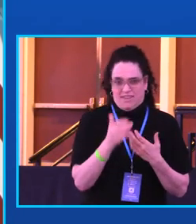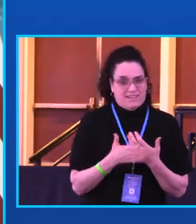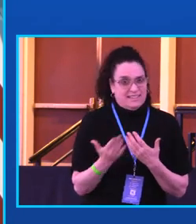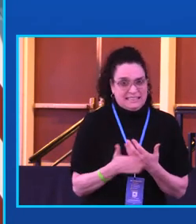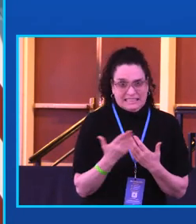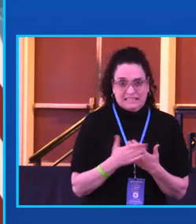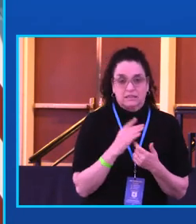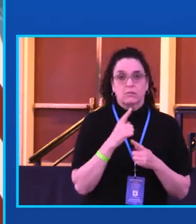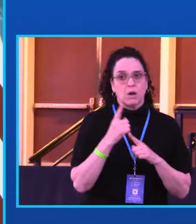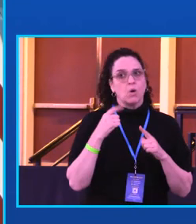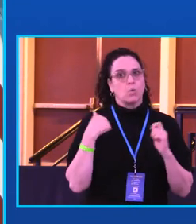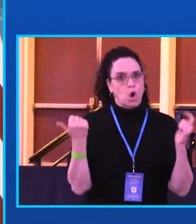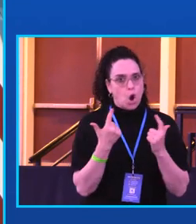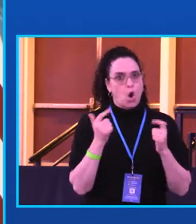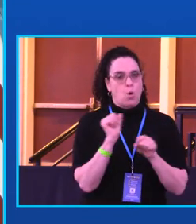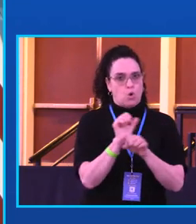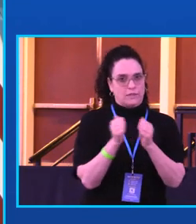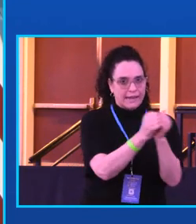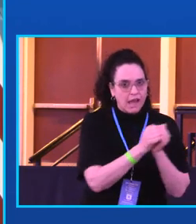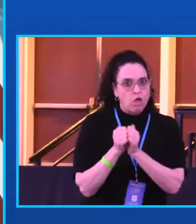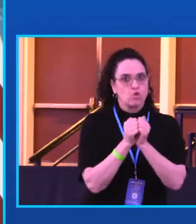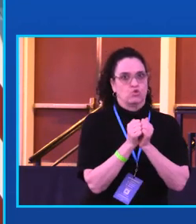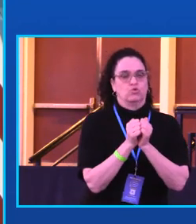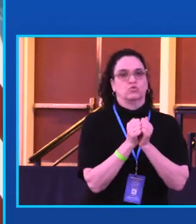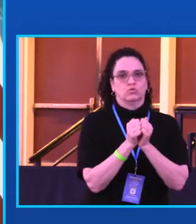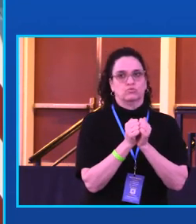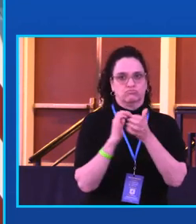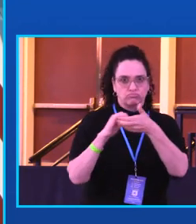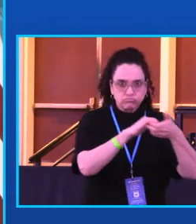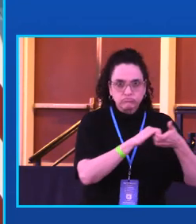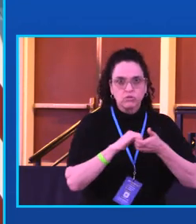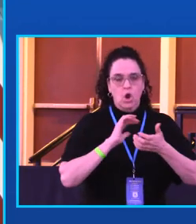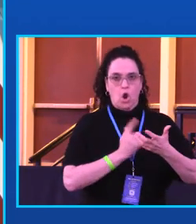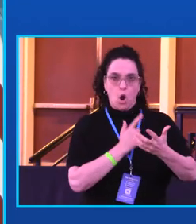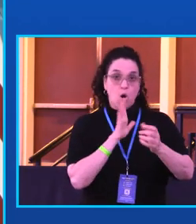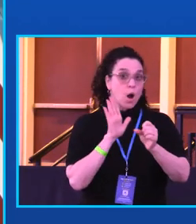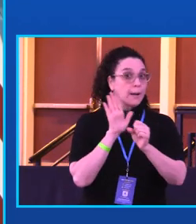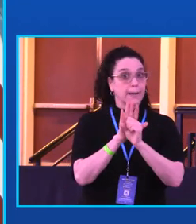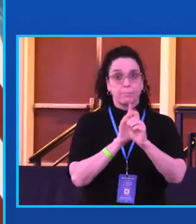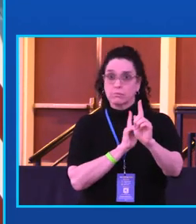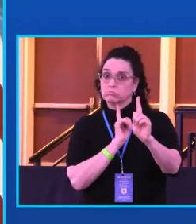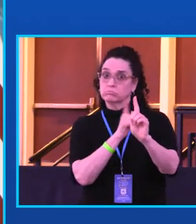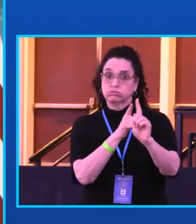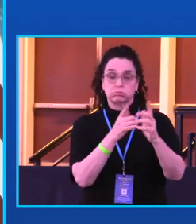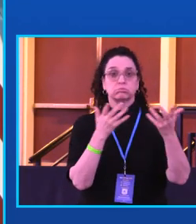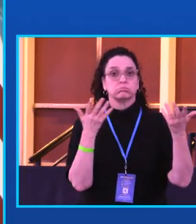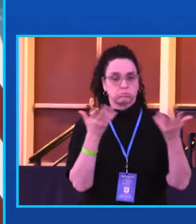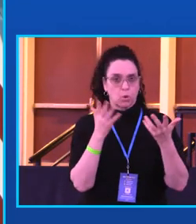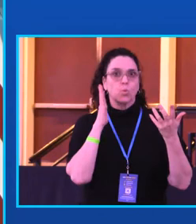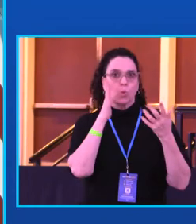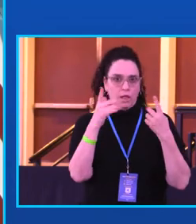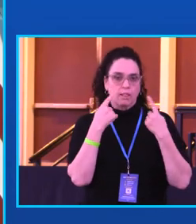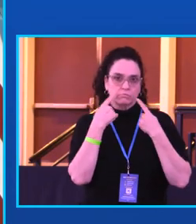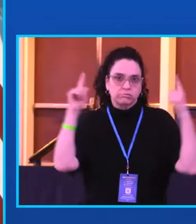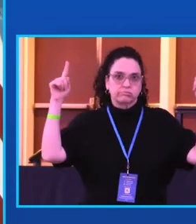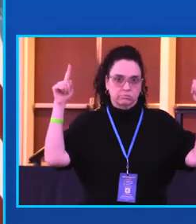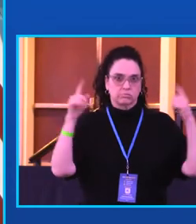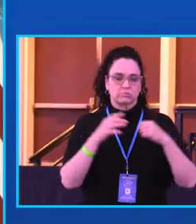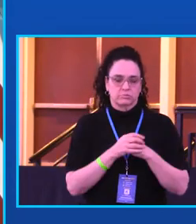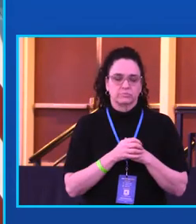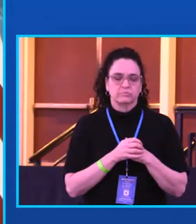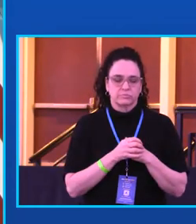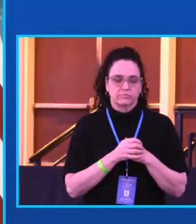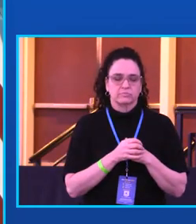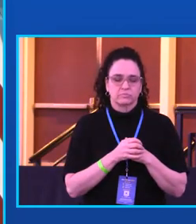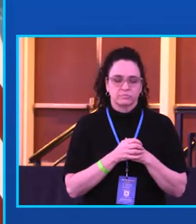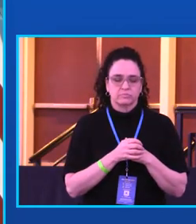one roof together in solidarity and our commitment to seeing this through. I know,